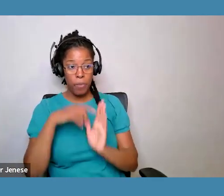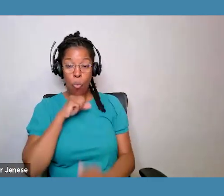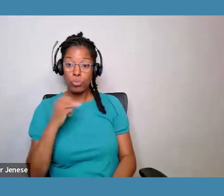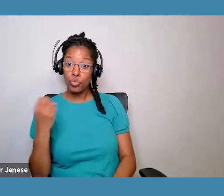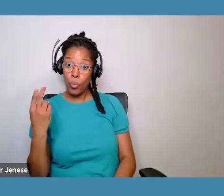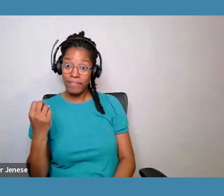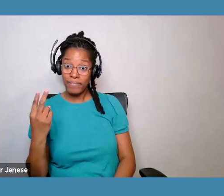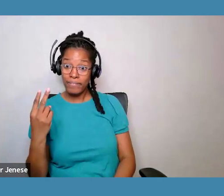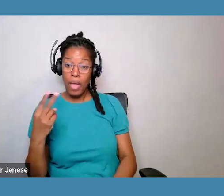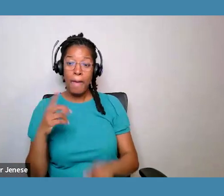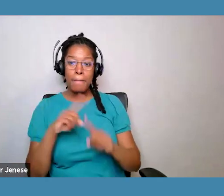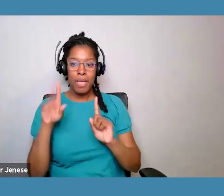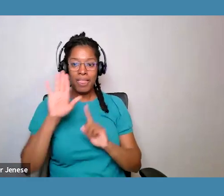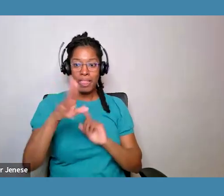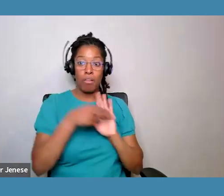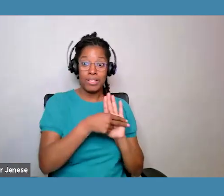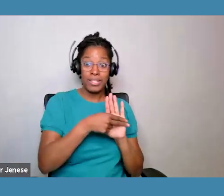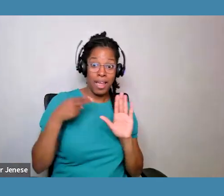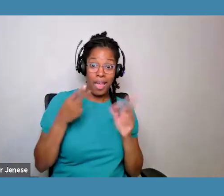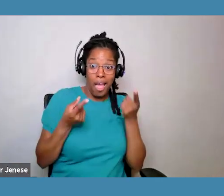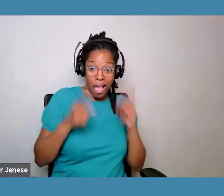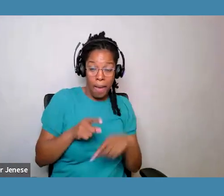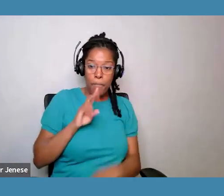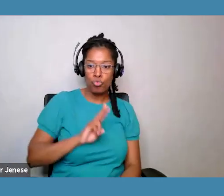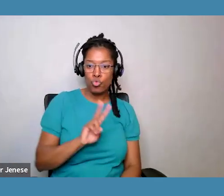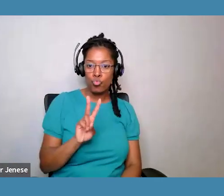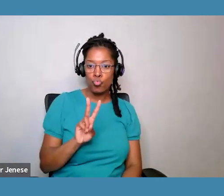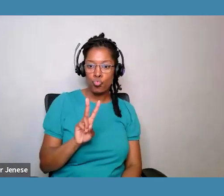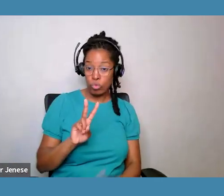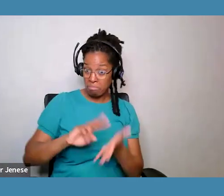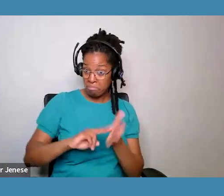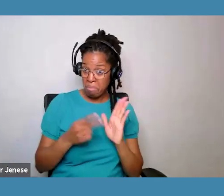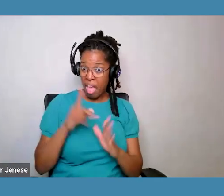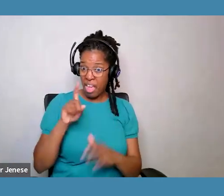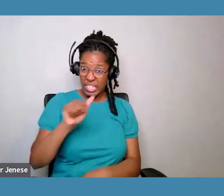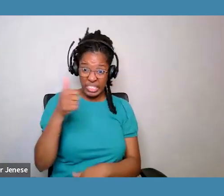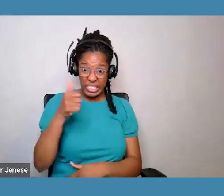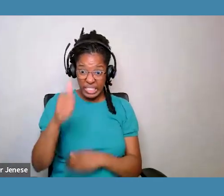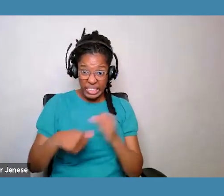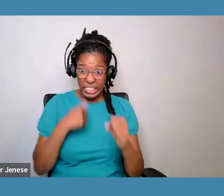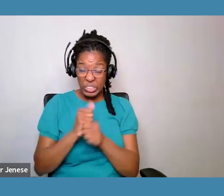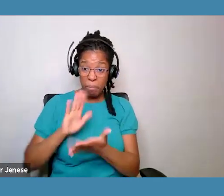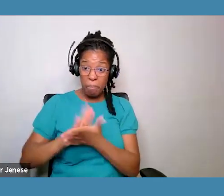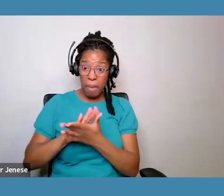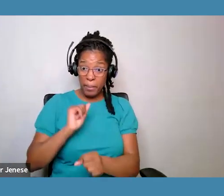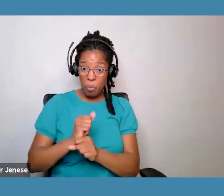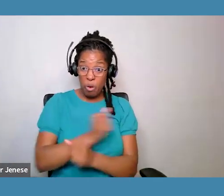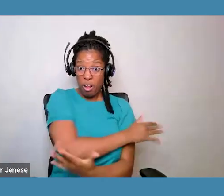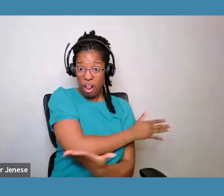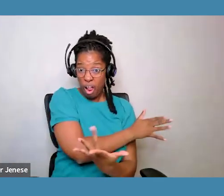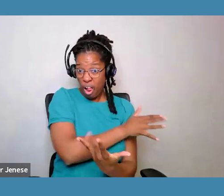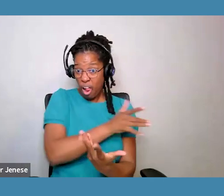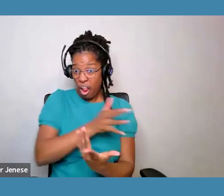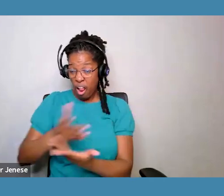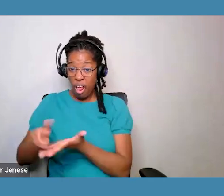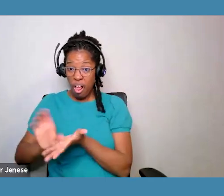12 and the diagnosis was age 2, do you go back through 10 years or